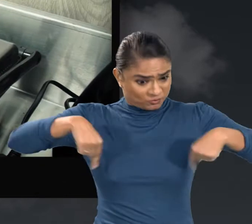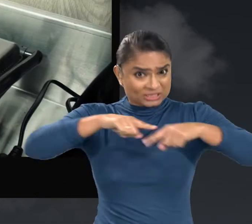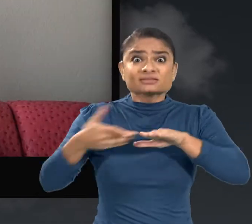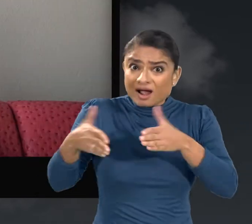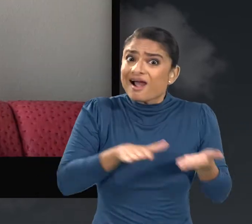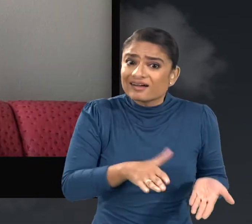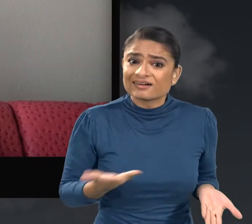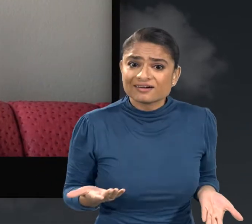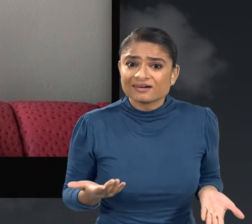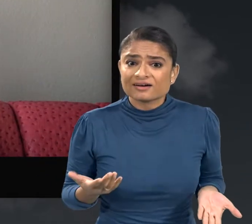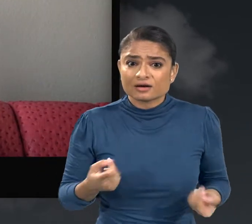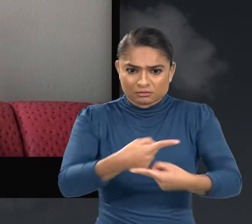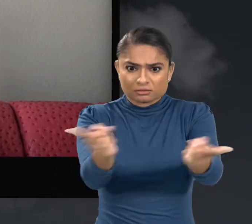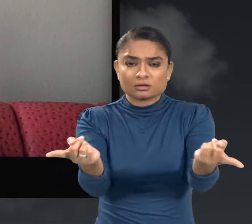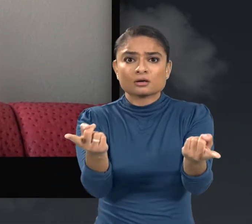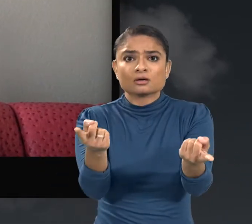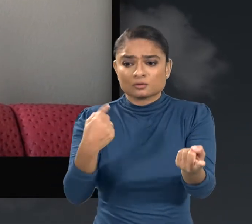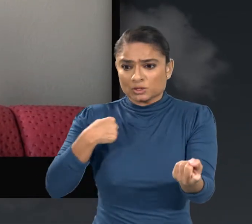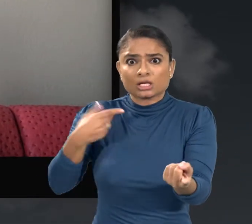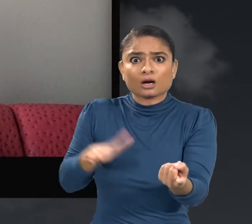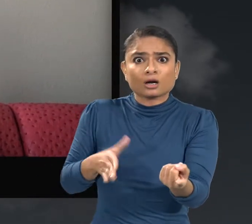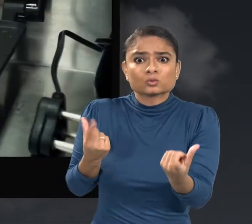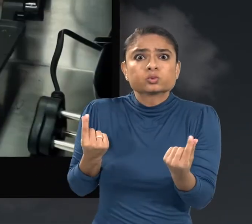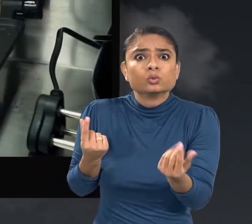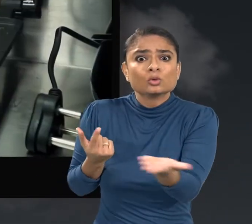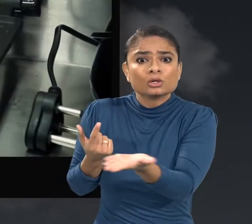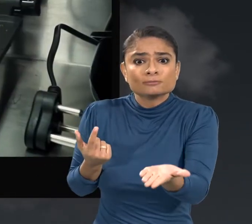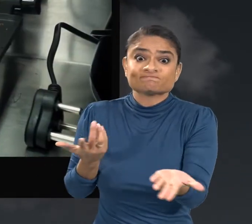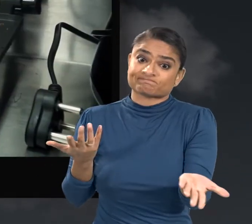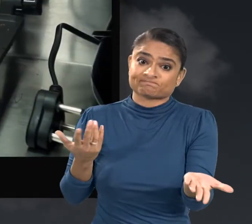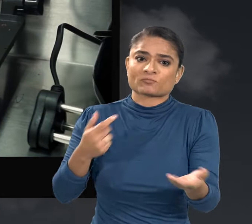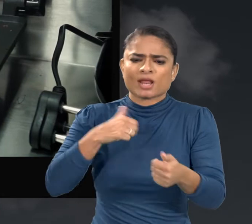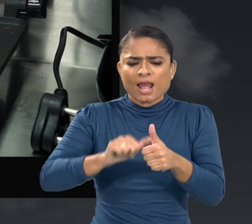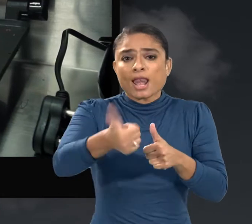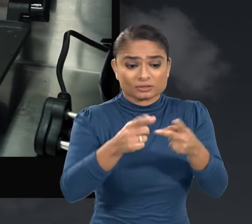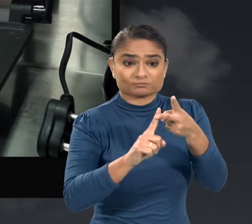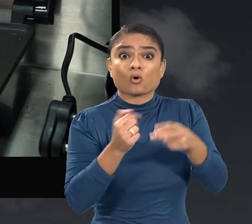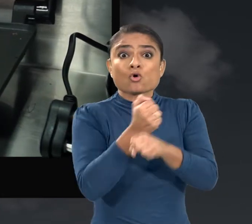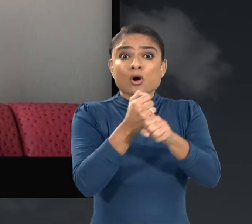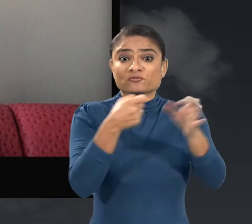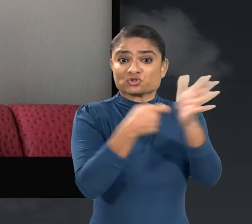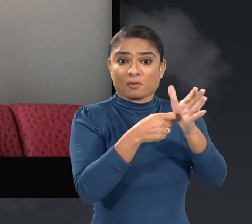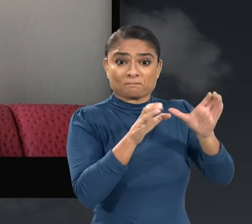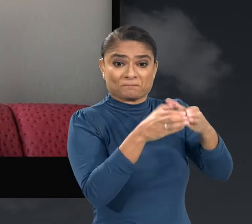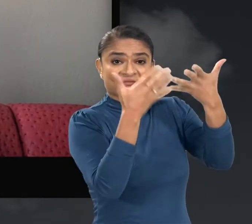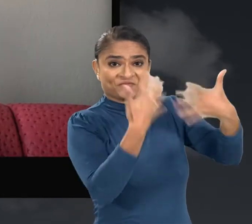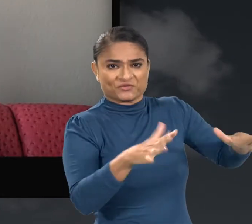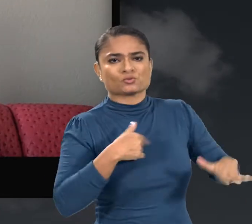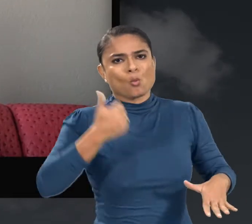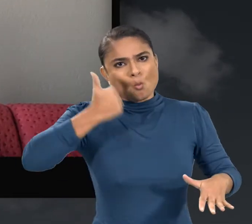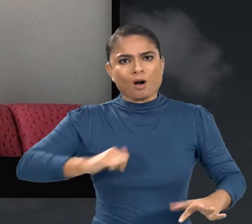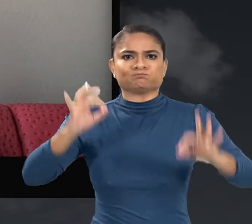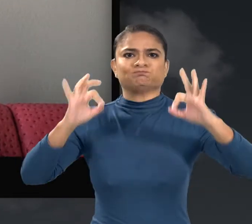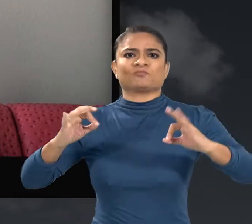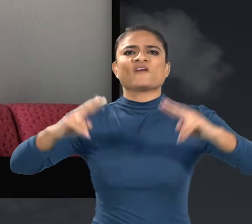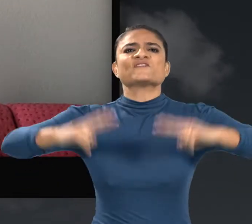die. What's going to happen when we are gone? So my next aspiration after the coffee shop is I